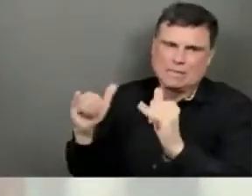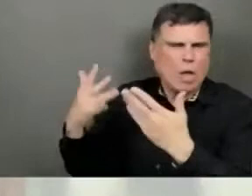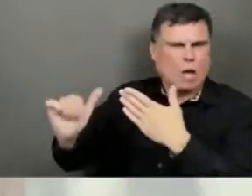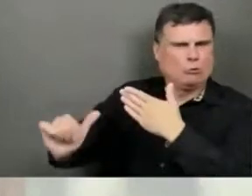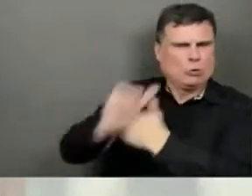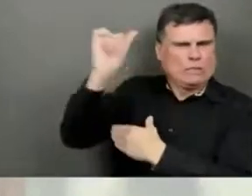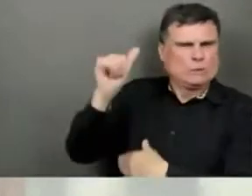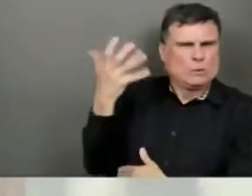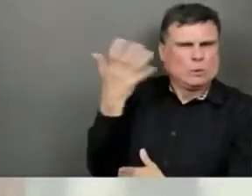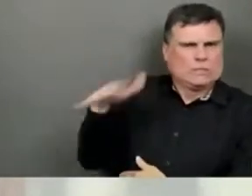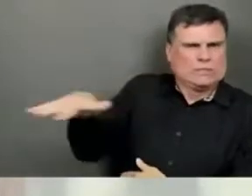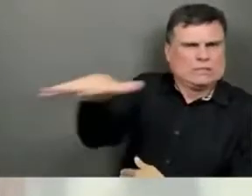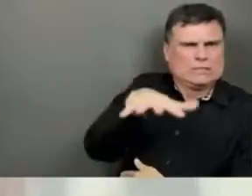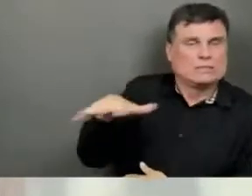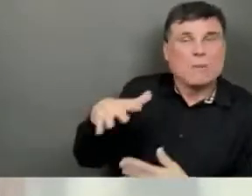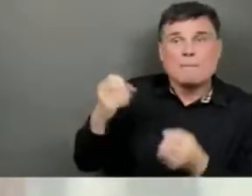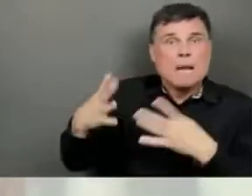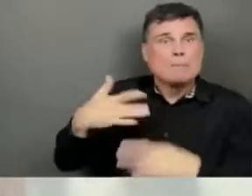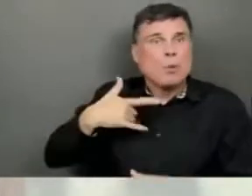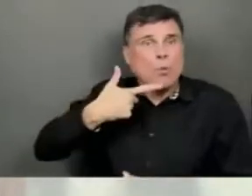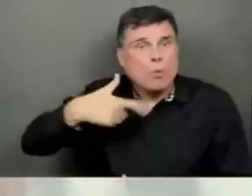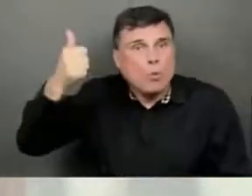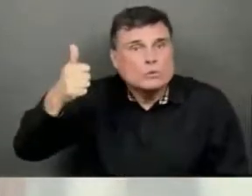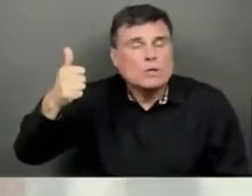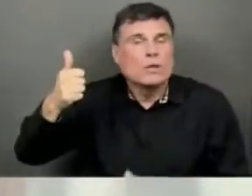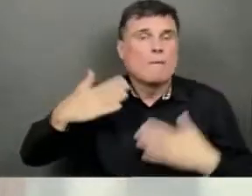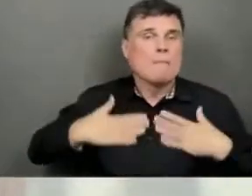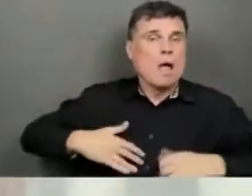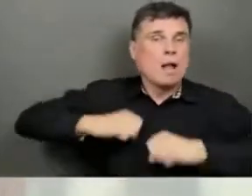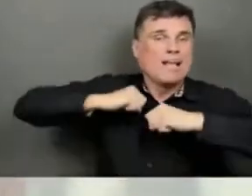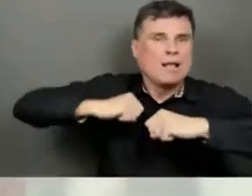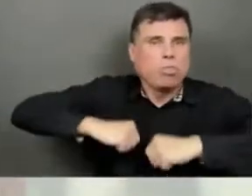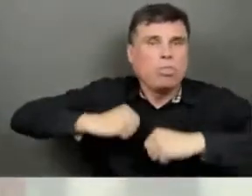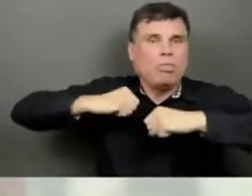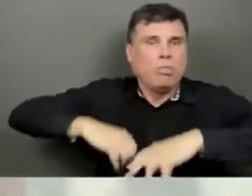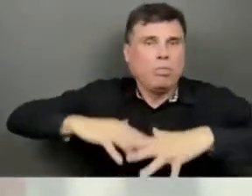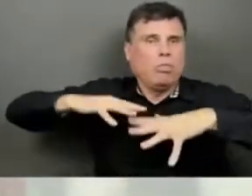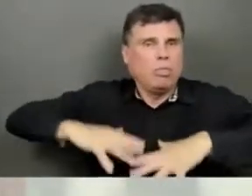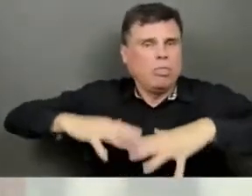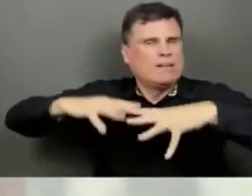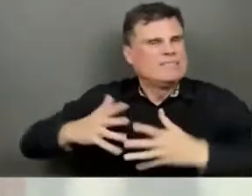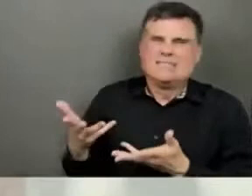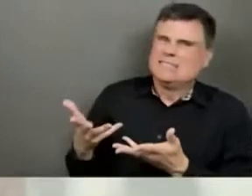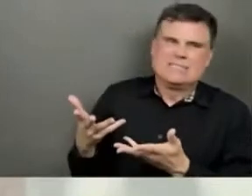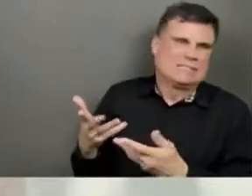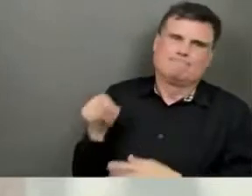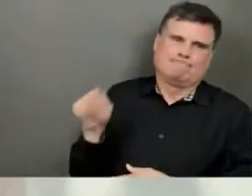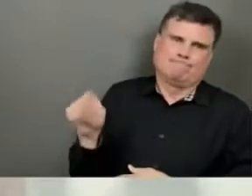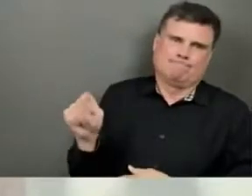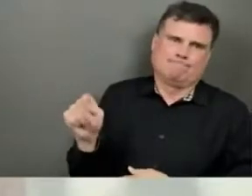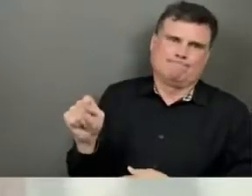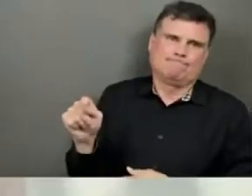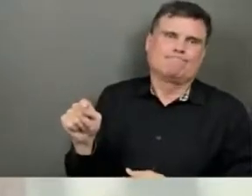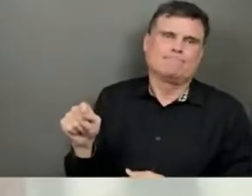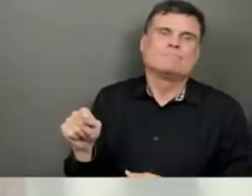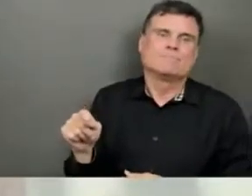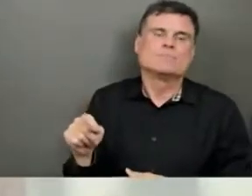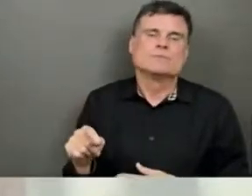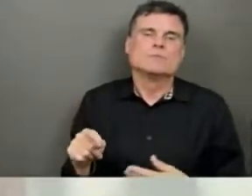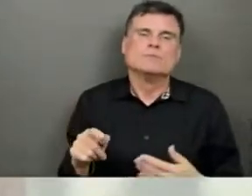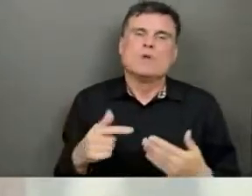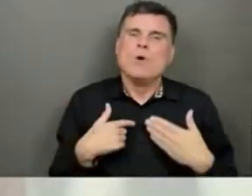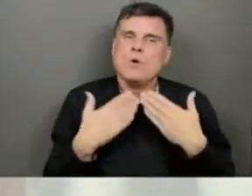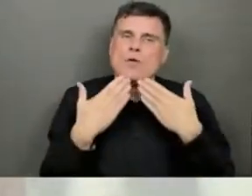vulnerable people. And I just hold my hands up to my colleagues in healthcare across this province who